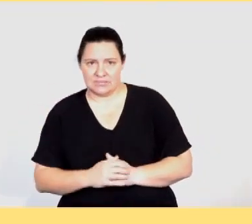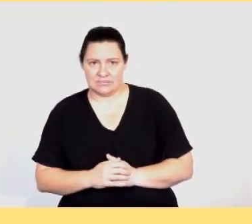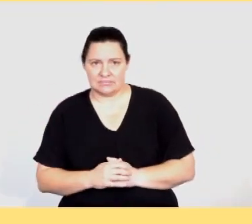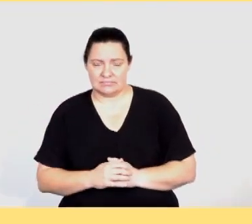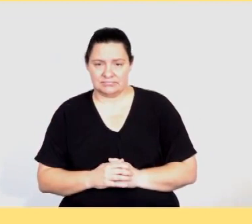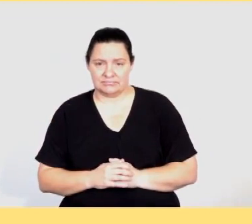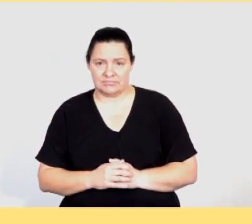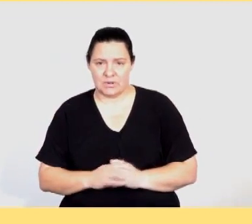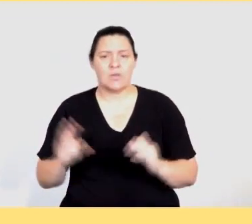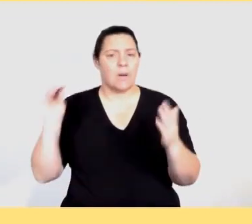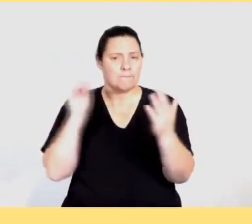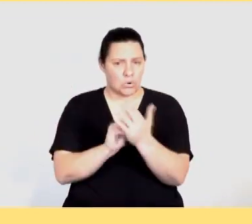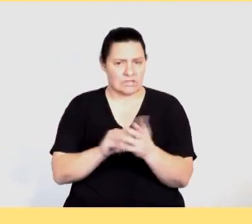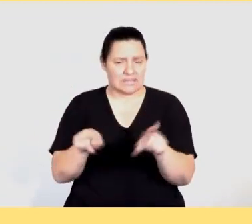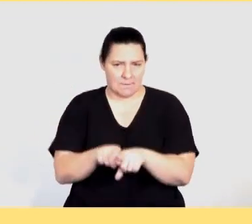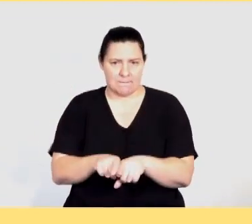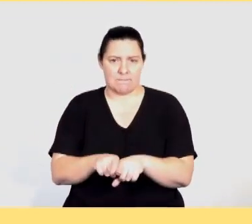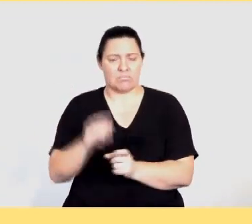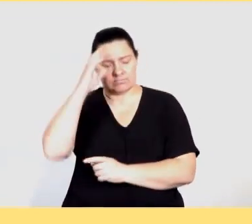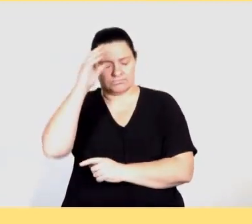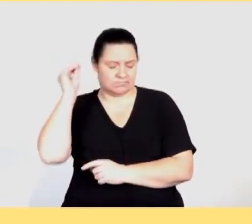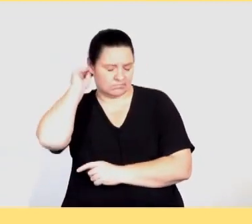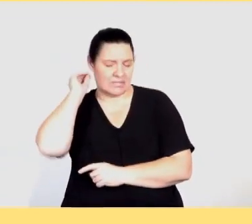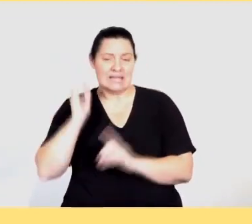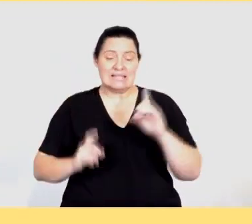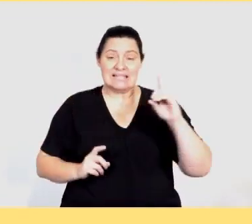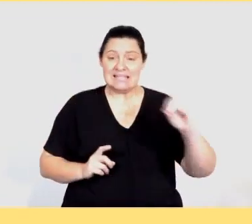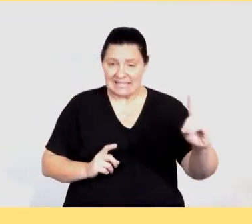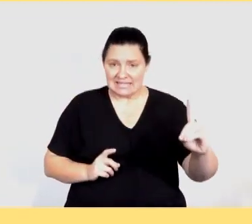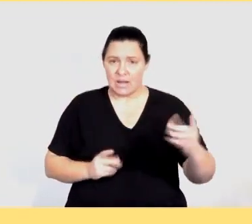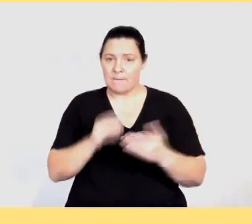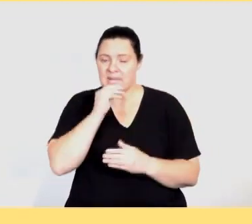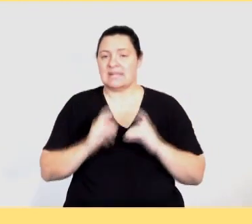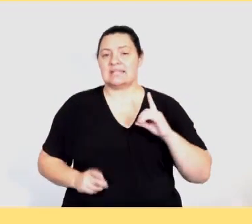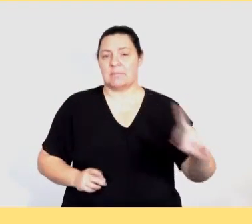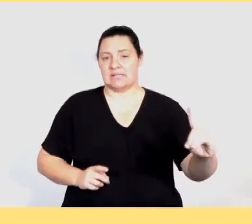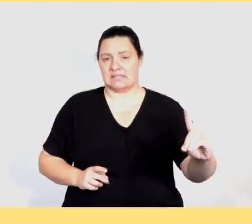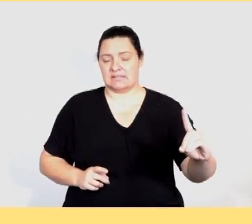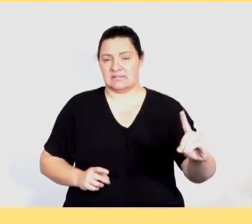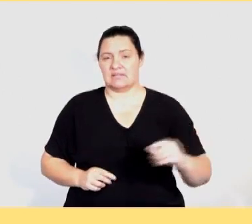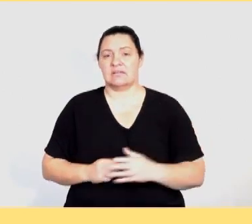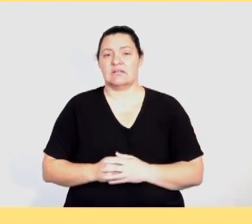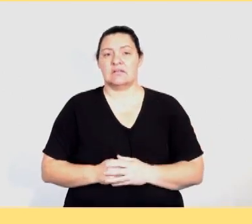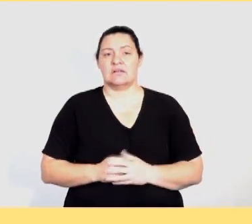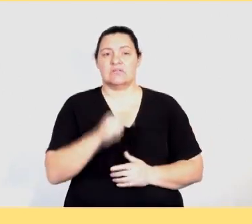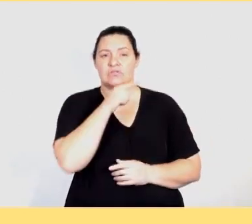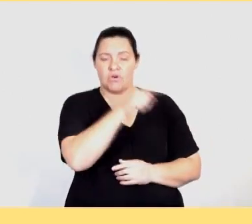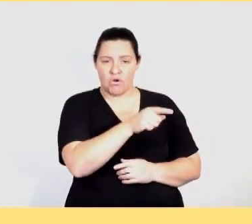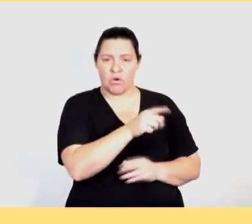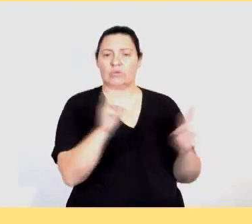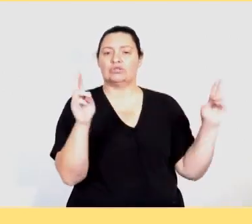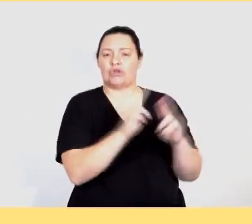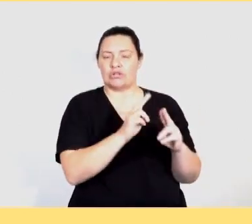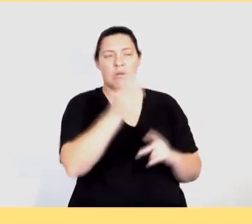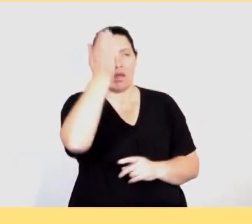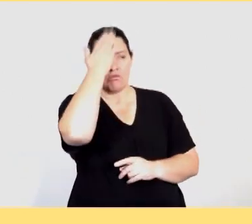dead click. I want you to write it as I'm writing. The D stands for debit. All right? So this is